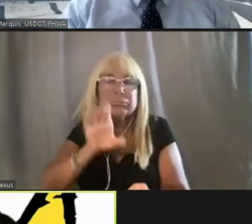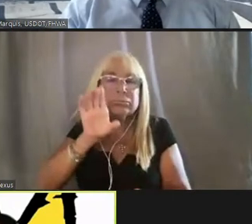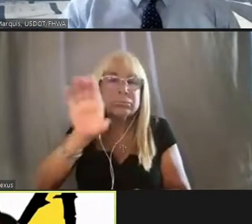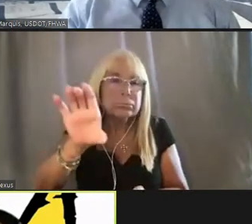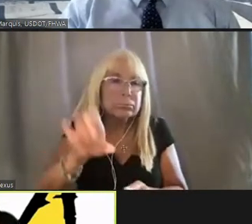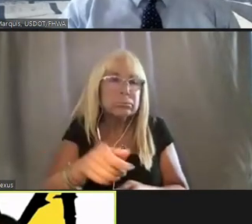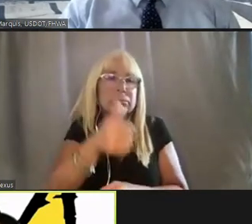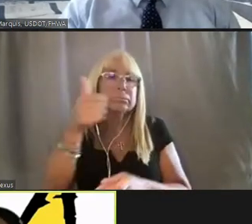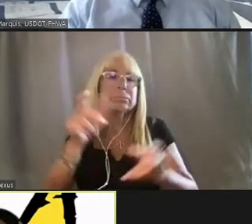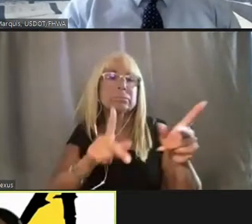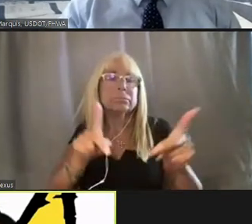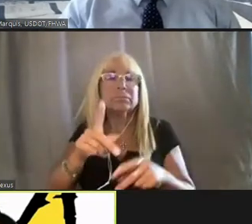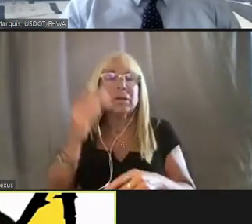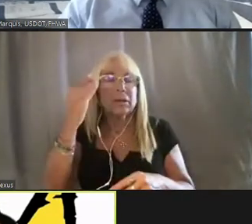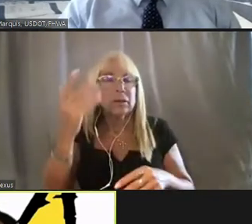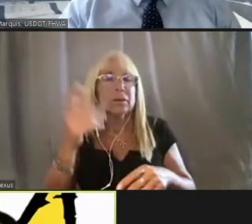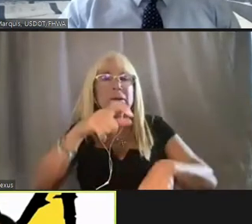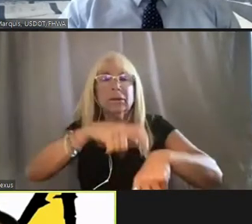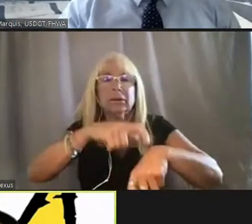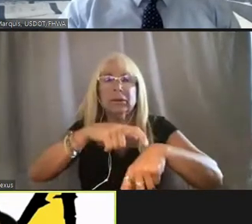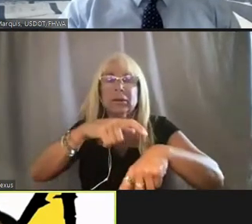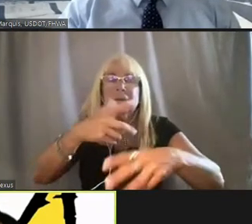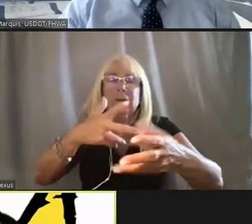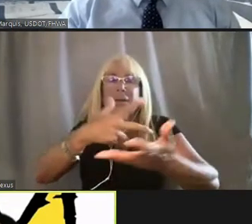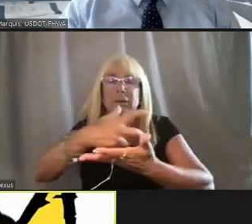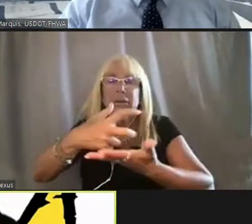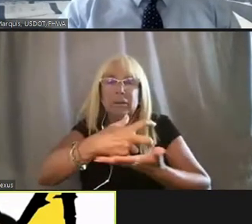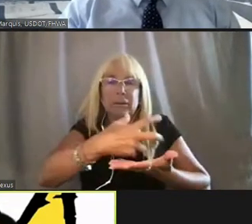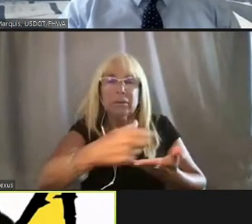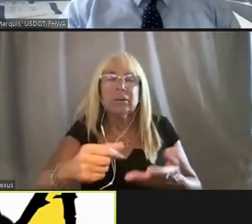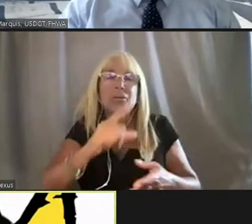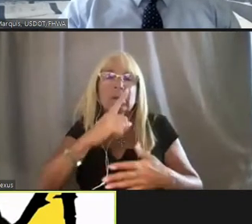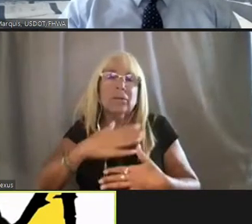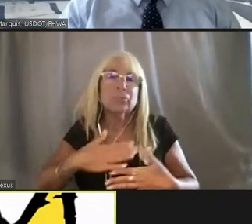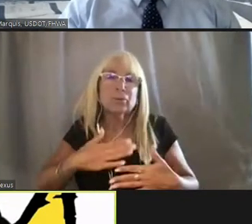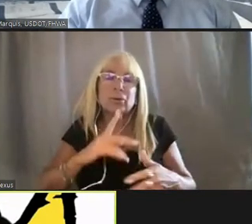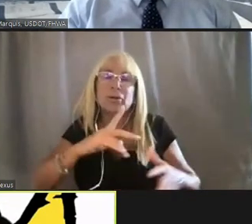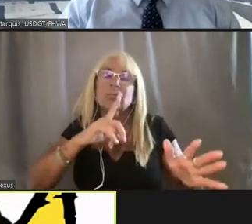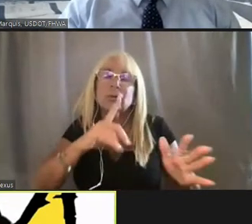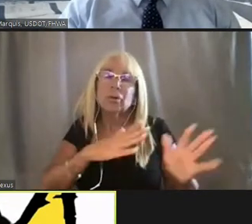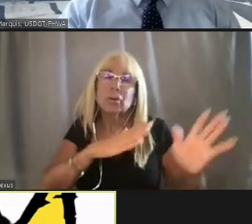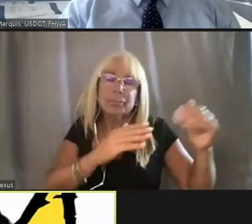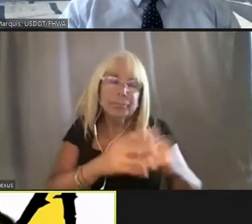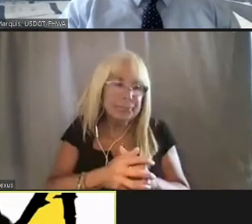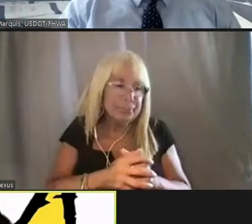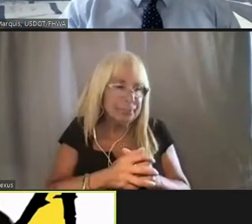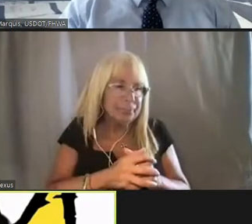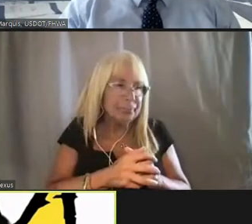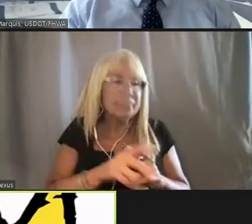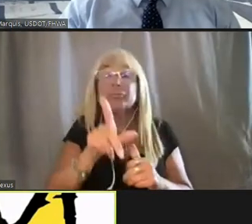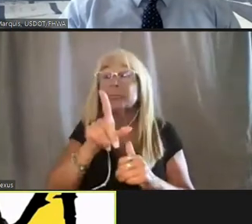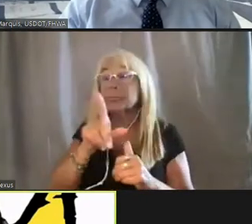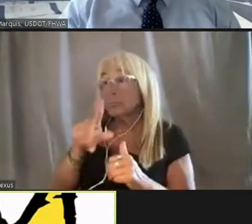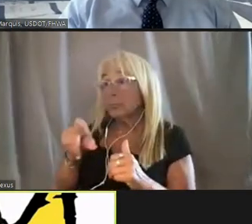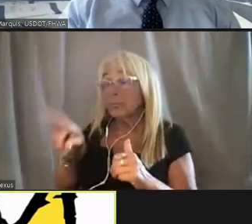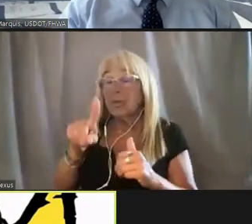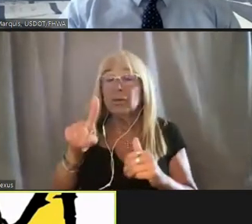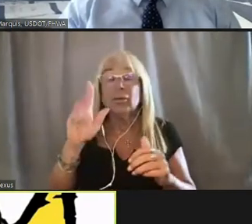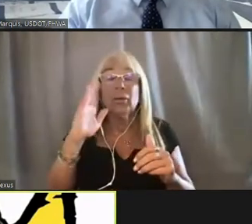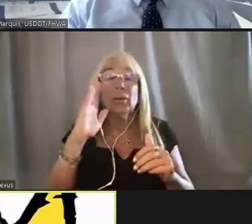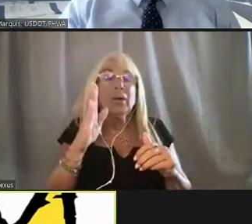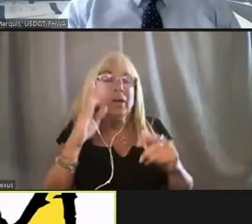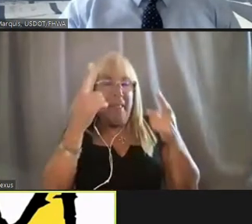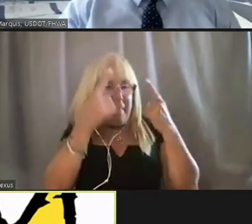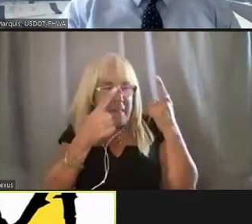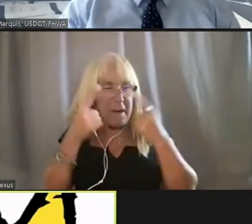because I know you know this is time consuming but I really appreciate it I truly hope that you will care for the